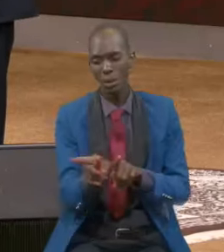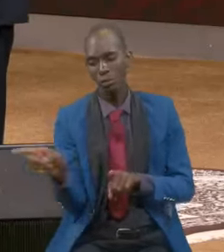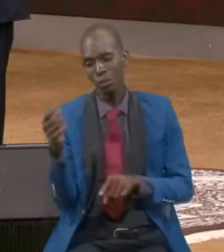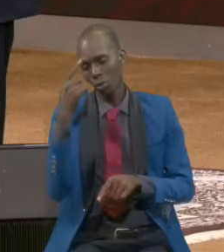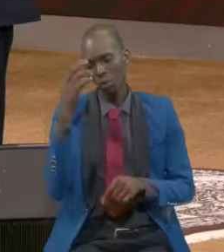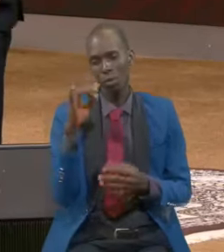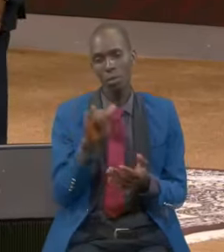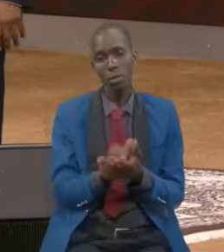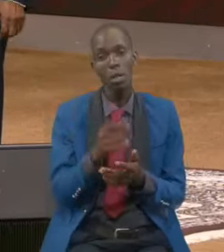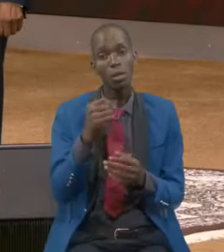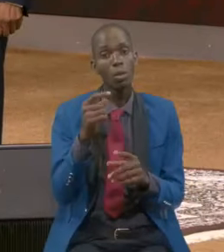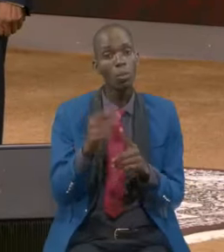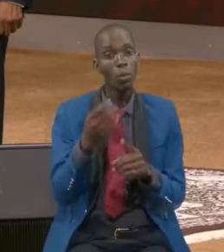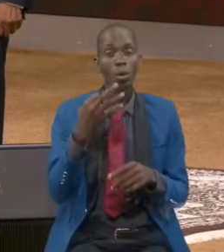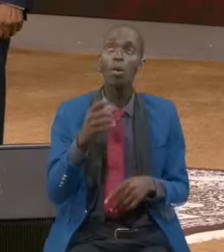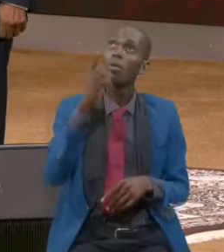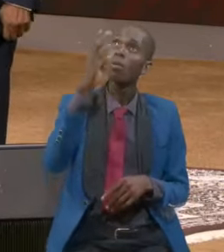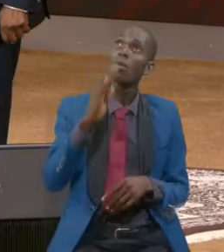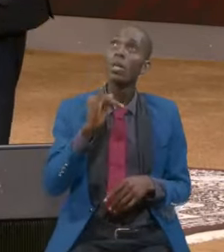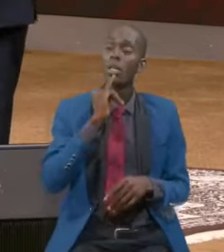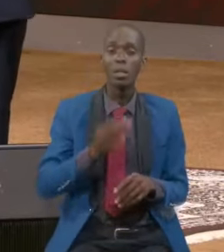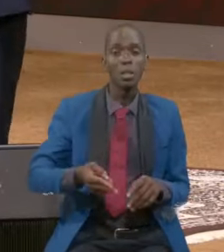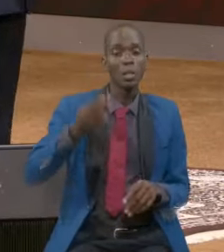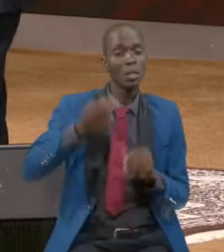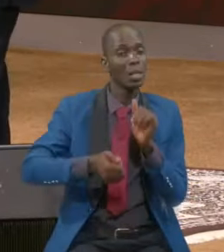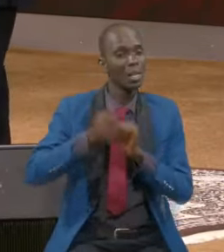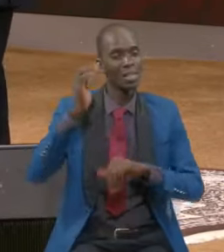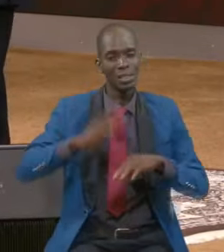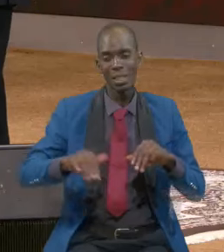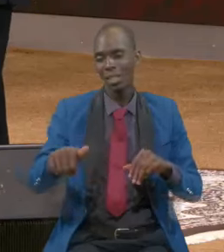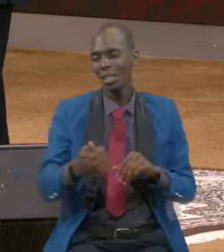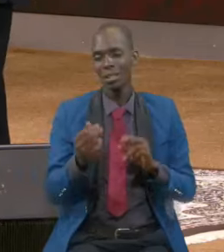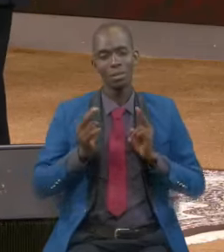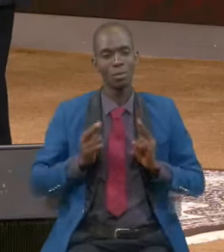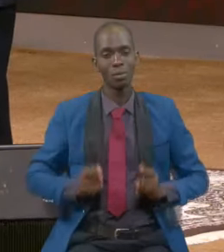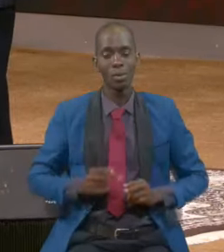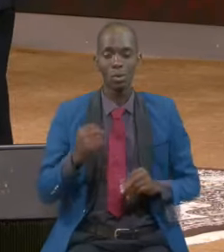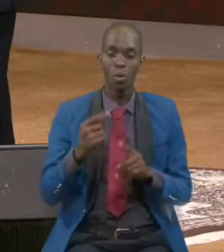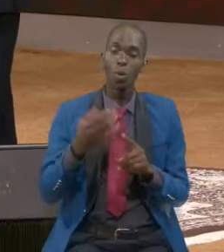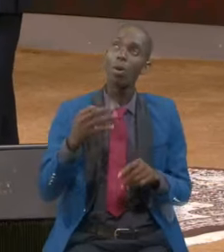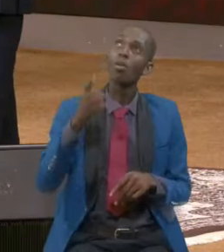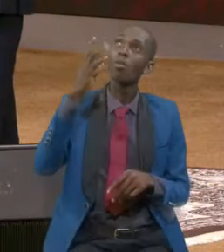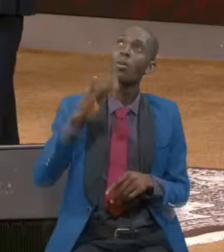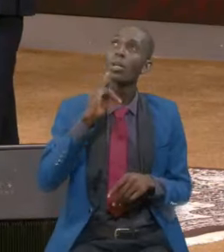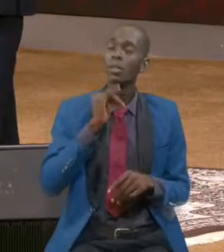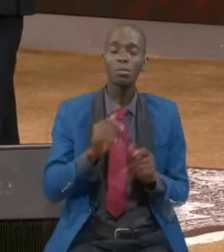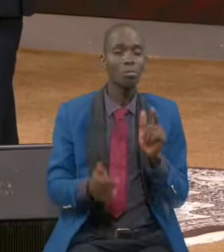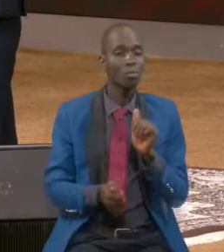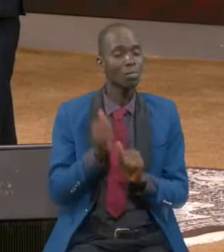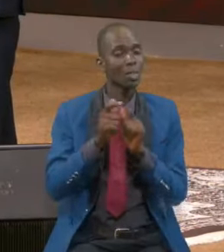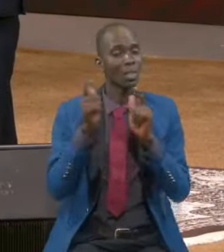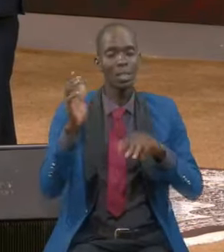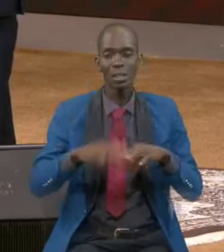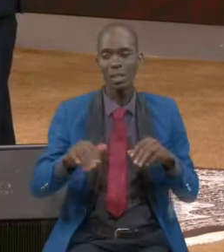The word of God is higher than any man. The word of God is greater than any man.